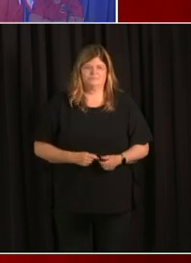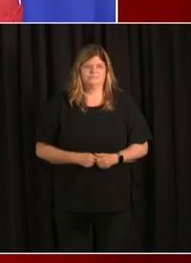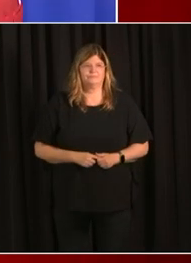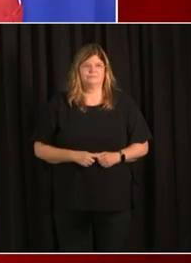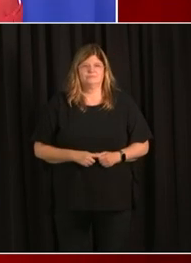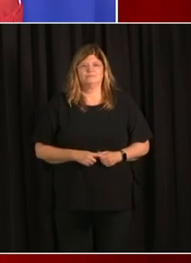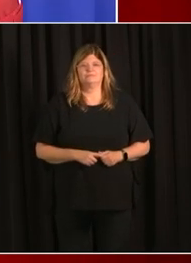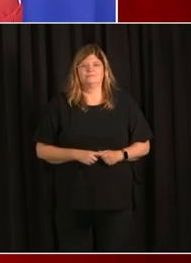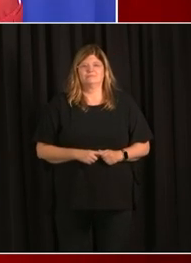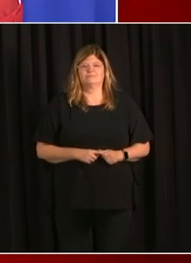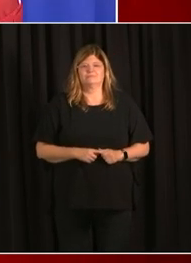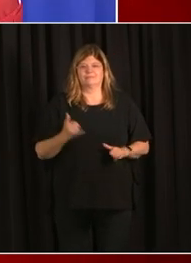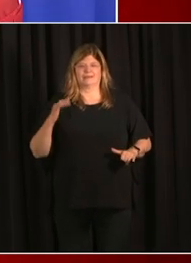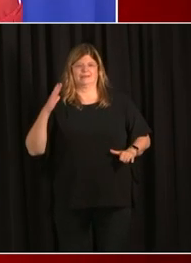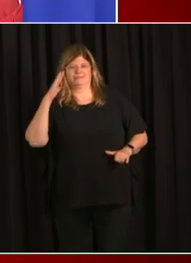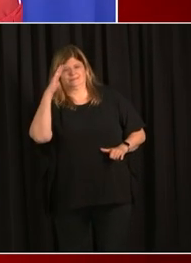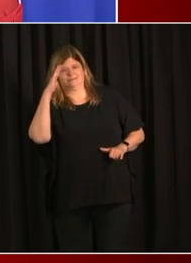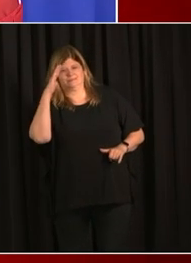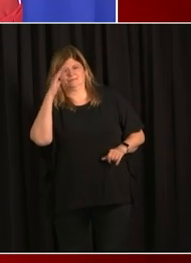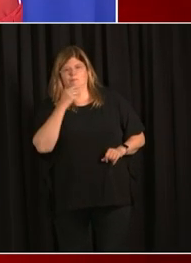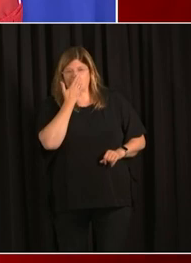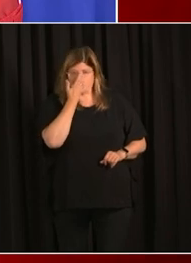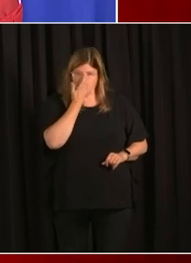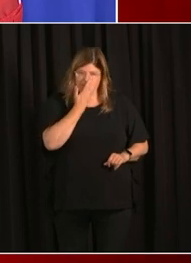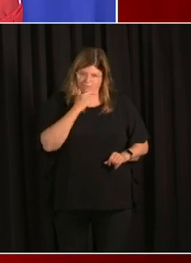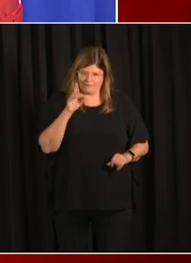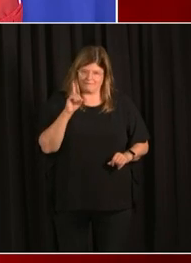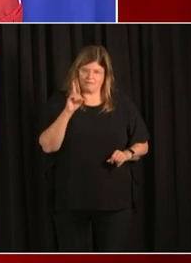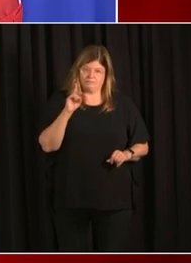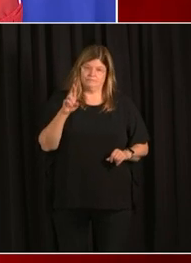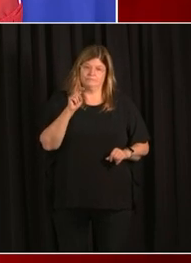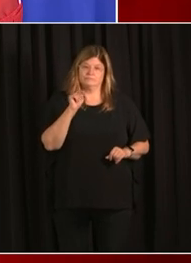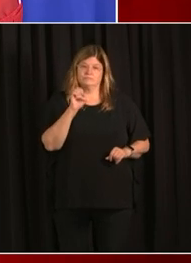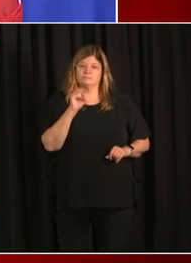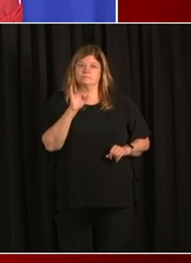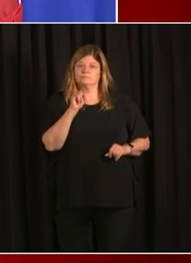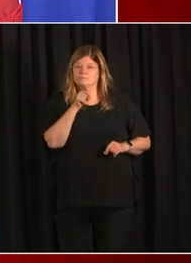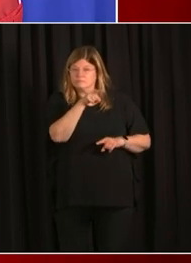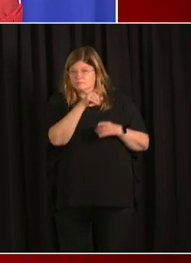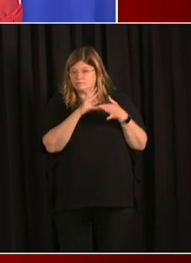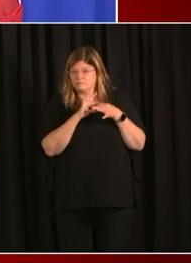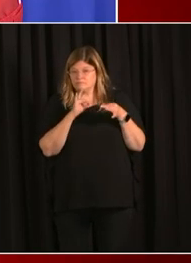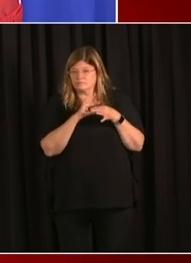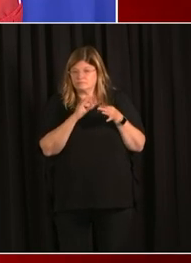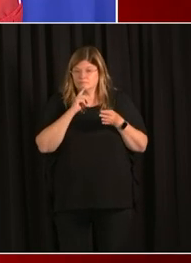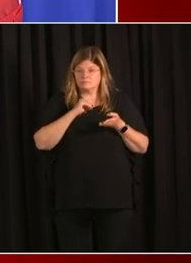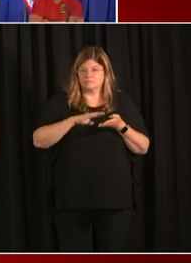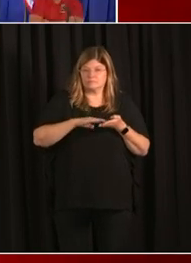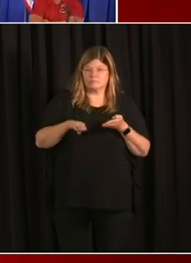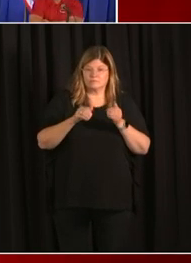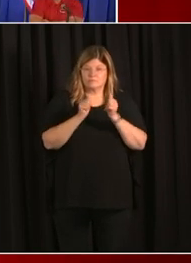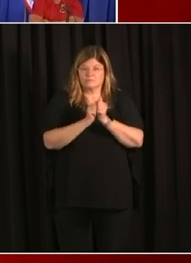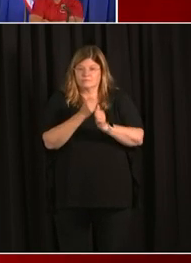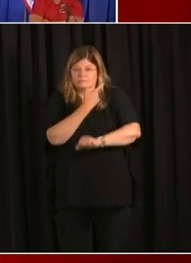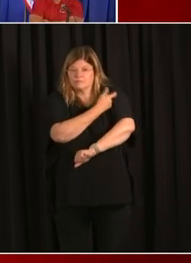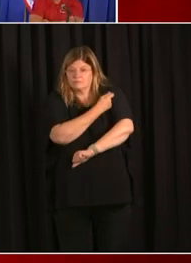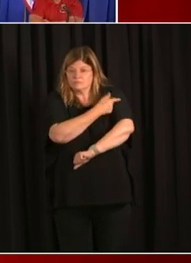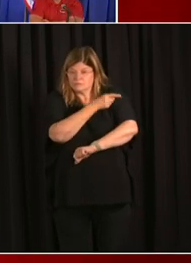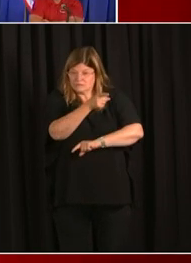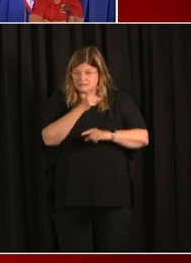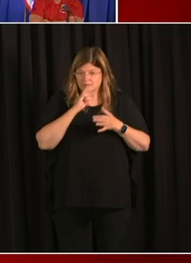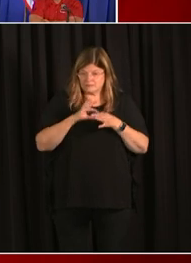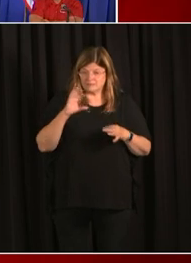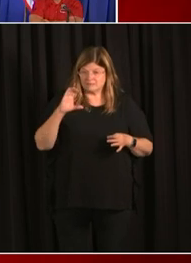Yes, Mark? Dr. Nesbitt, if we could pick up right where you left off there with the vaccines. You had mentioned that CDC had given you